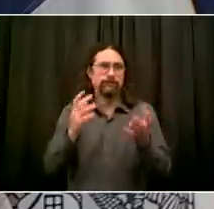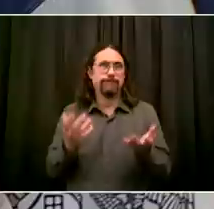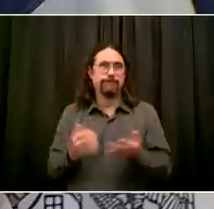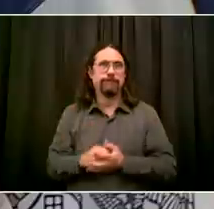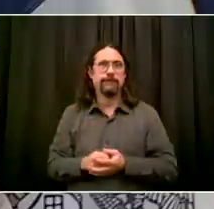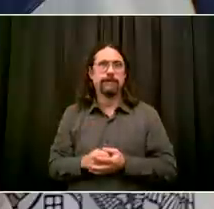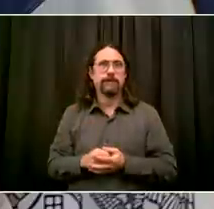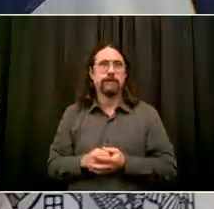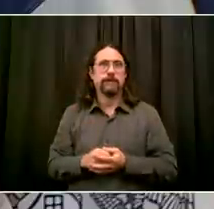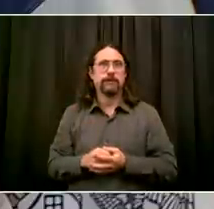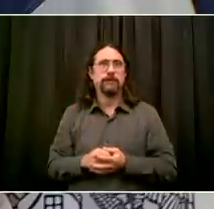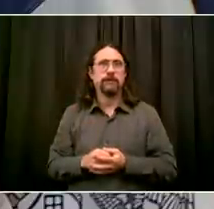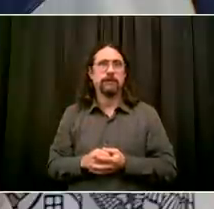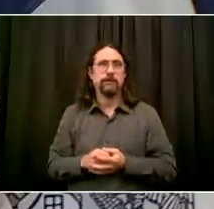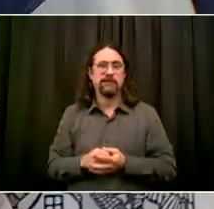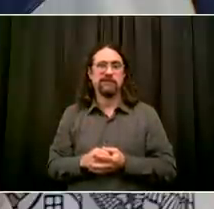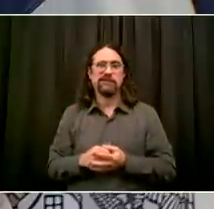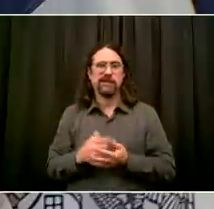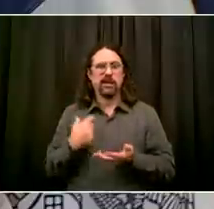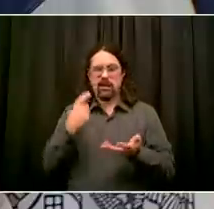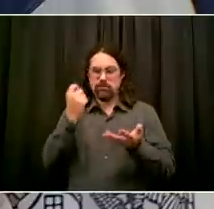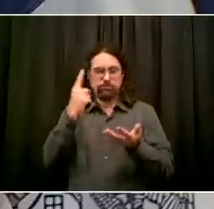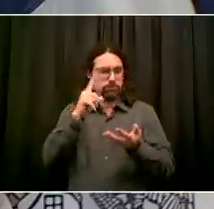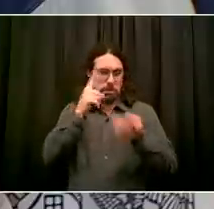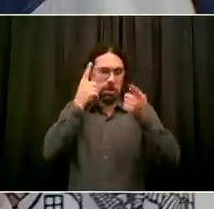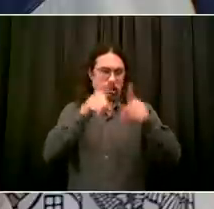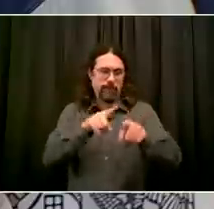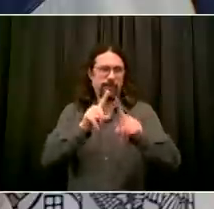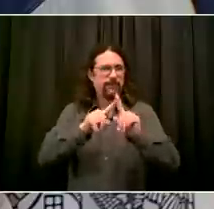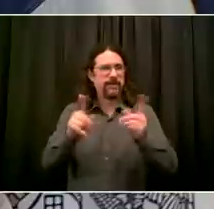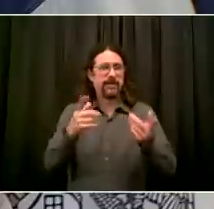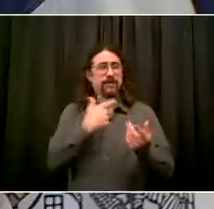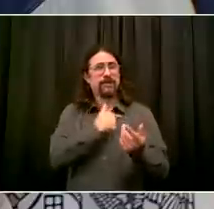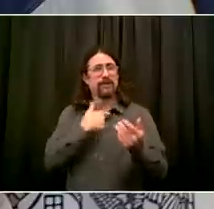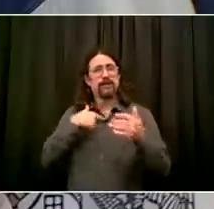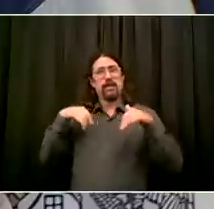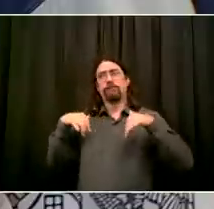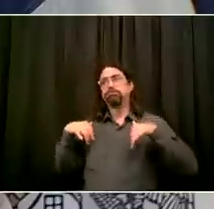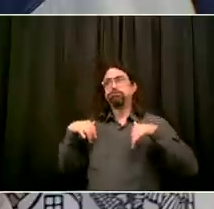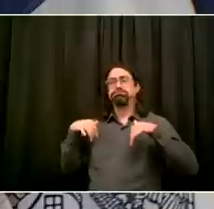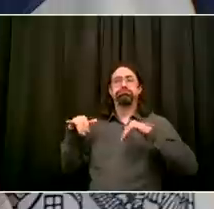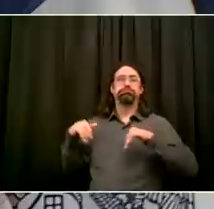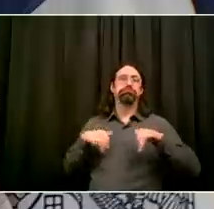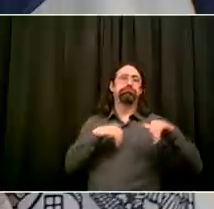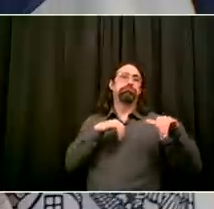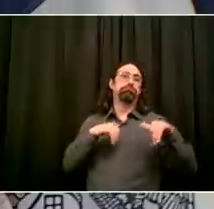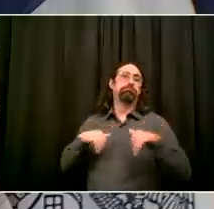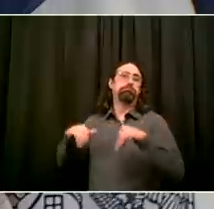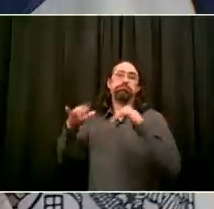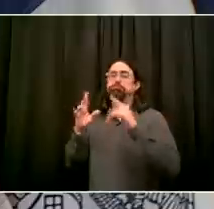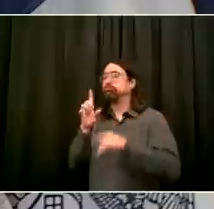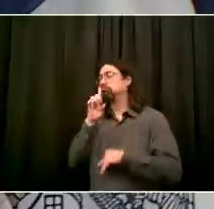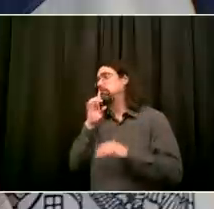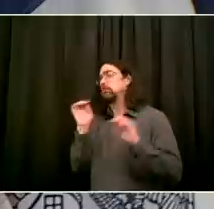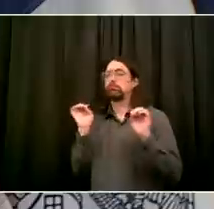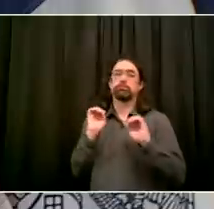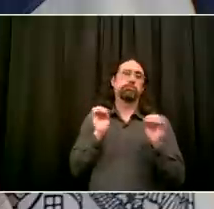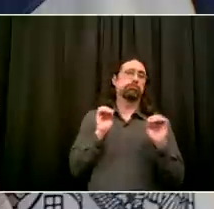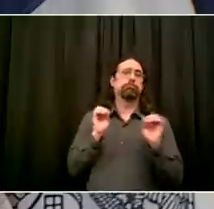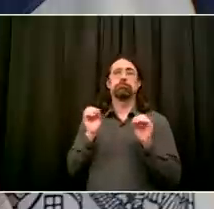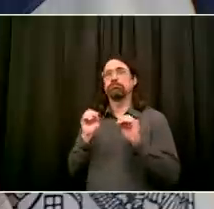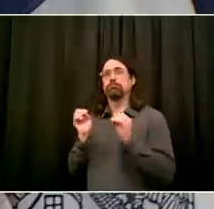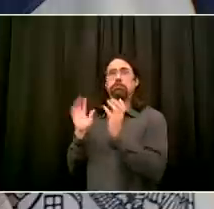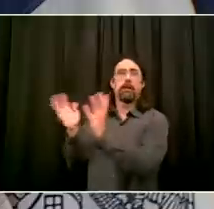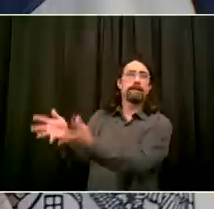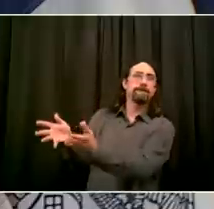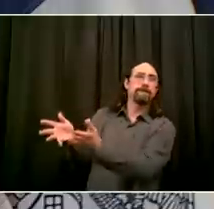the ball, to get things to happen, because my job is to protect people in this city. And we're going to have a decision soon. I'm